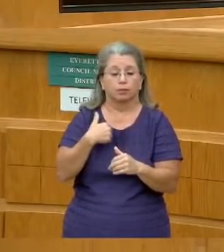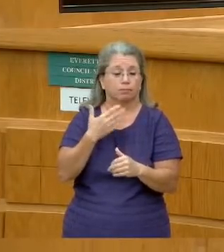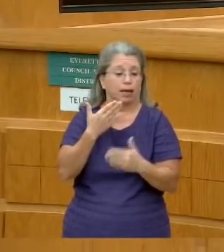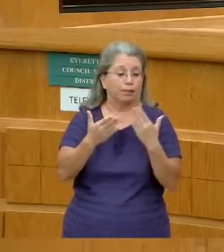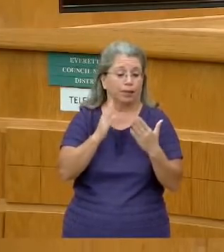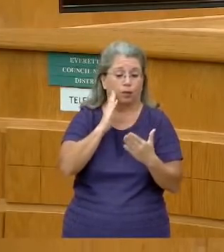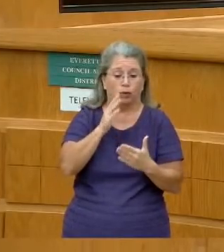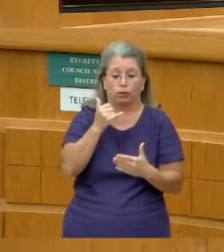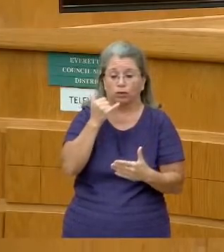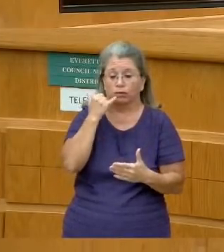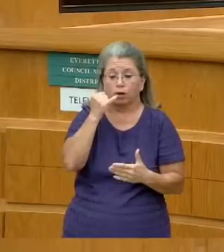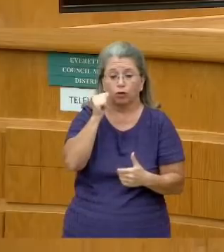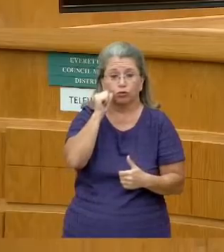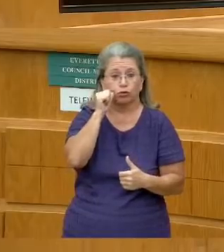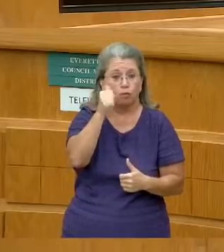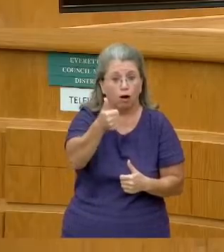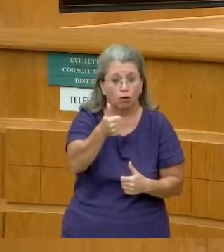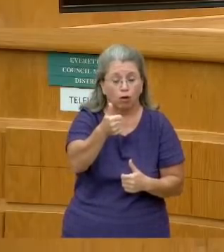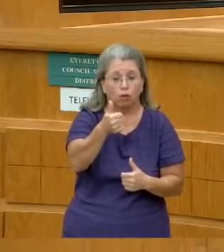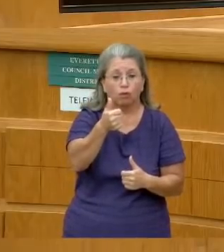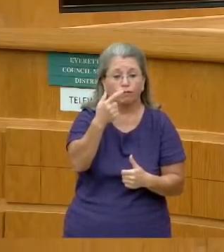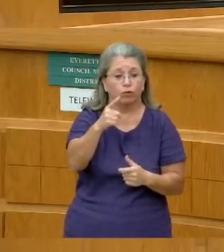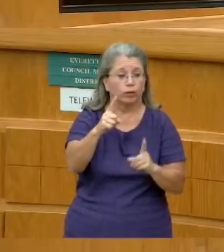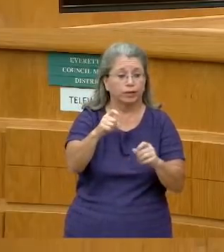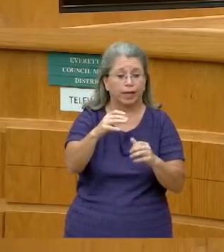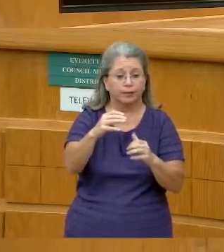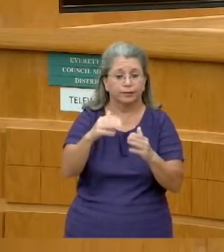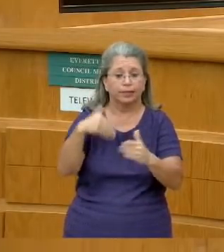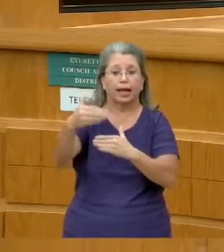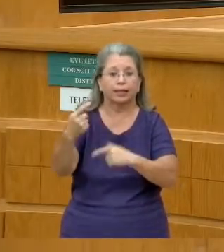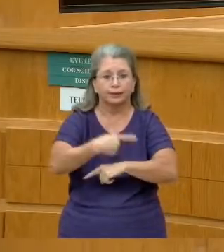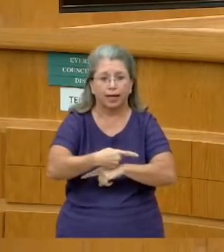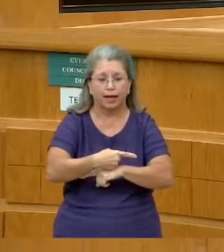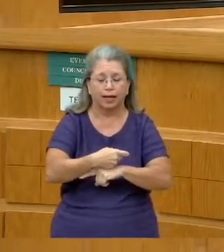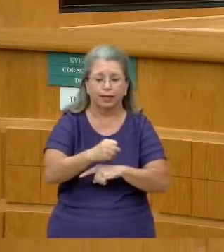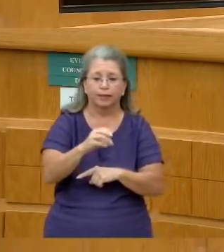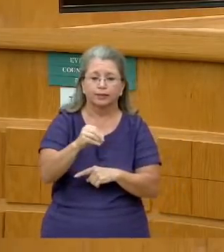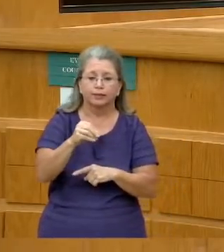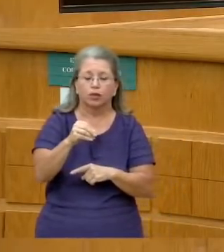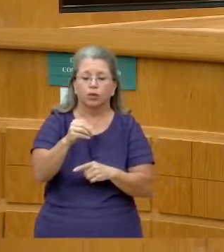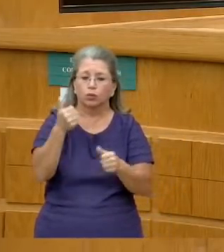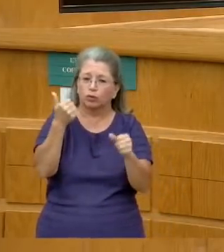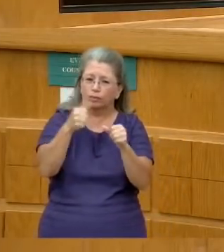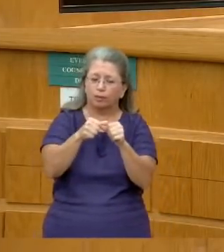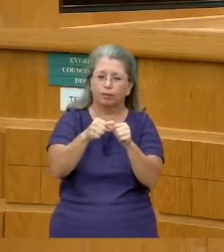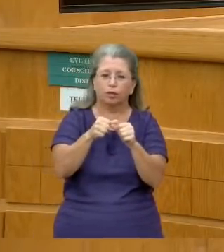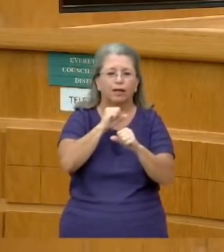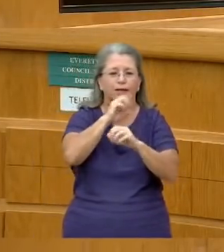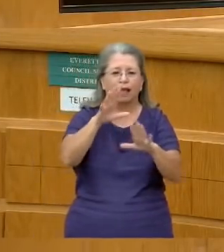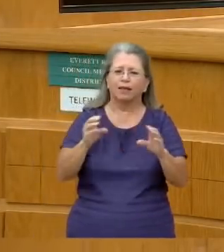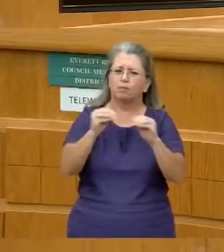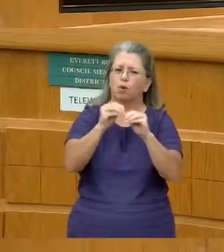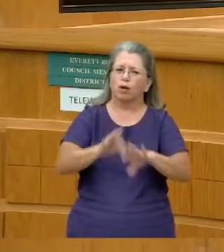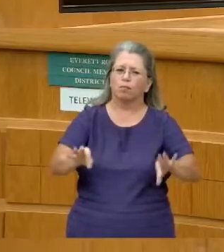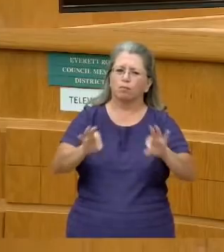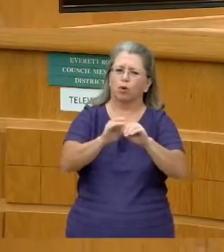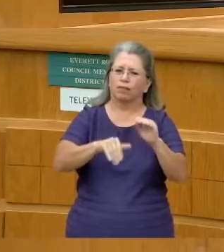tomorrow and the test will be the next morning. So you've got to be ready to test. Remember, nothing is more important than your health.